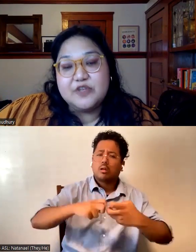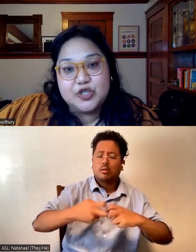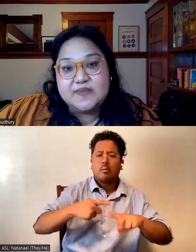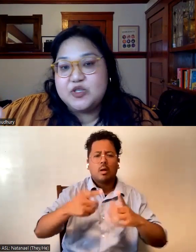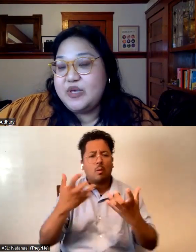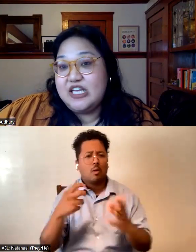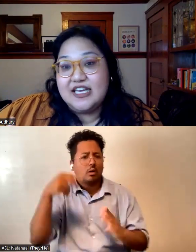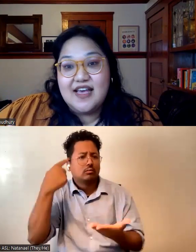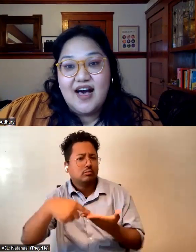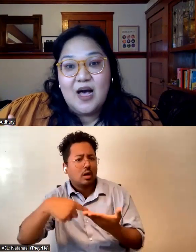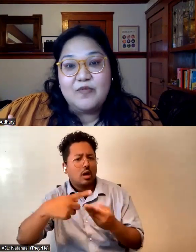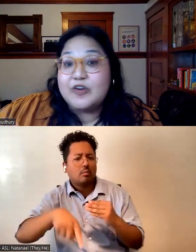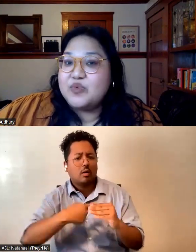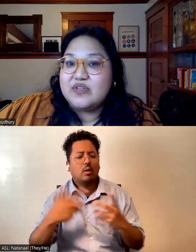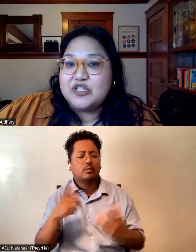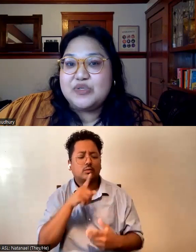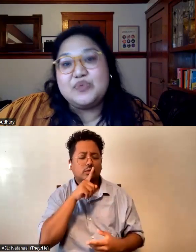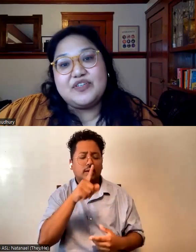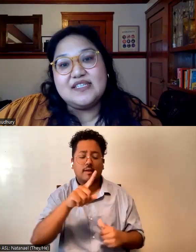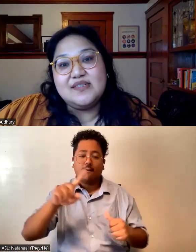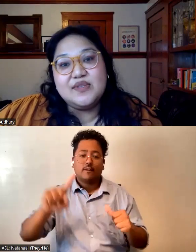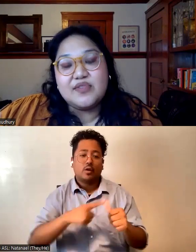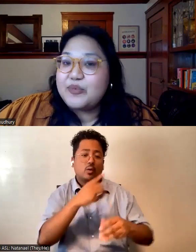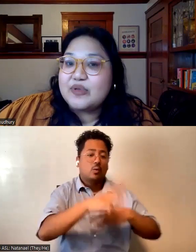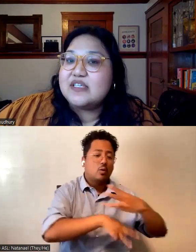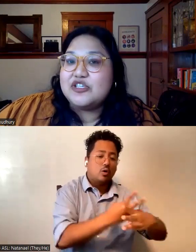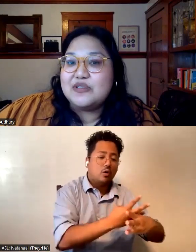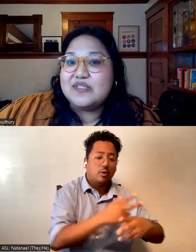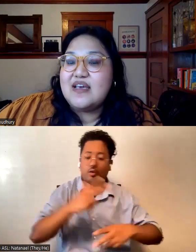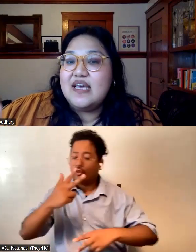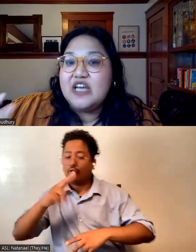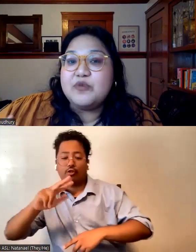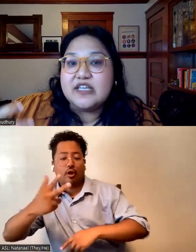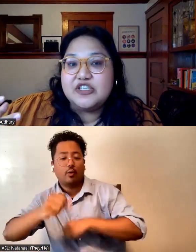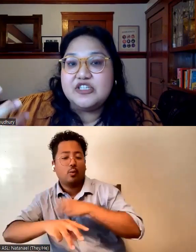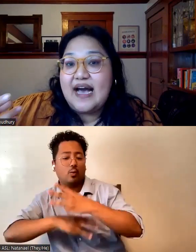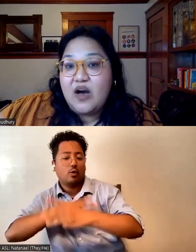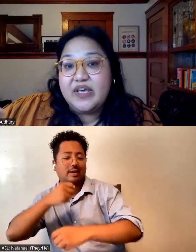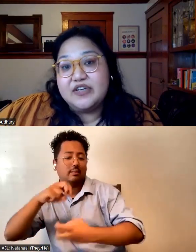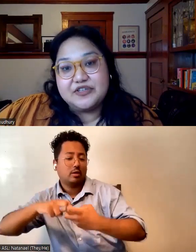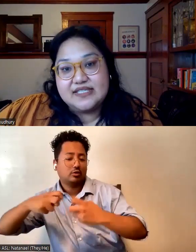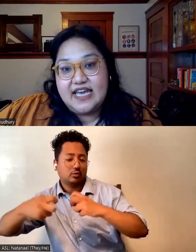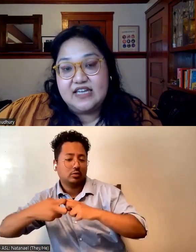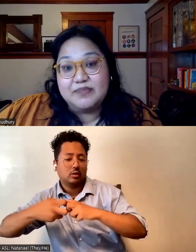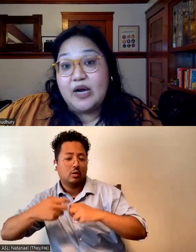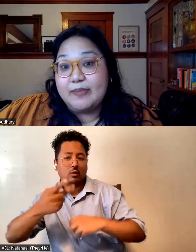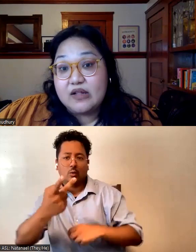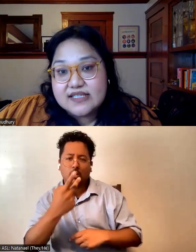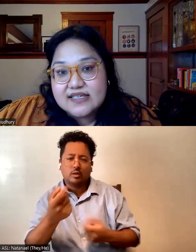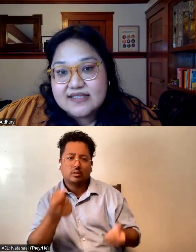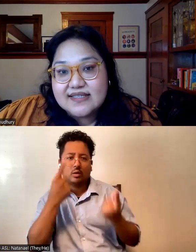these divisions between first world issues versus third world issues in relation to how we understand